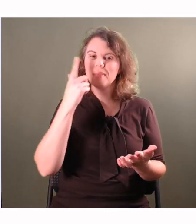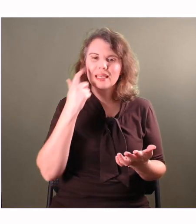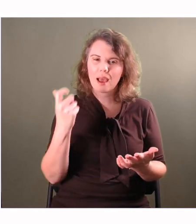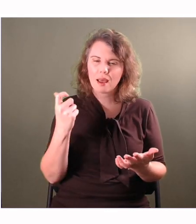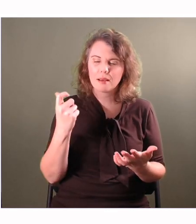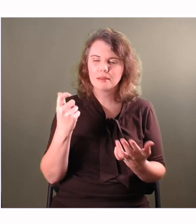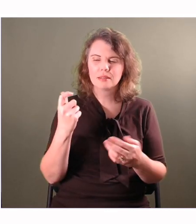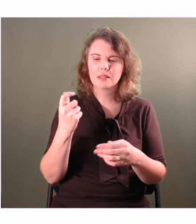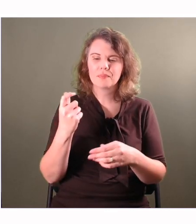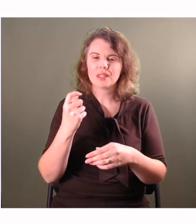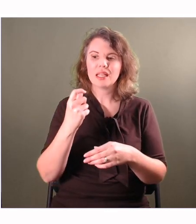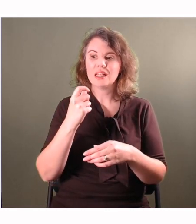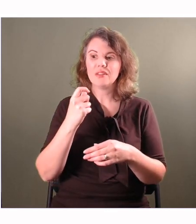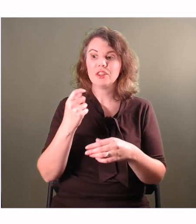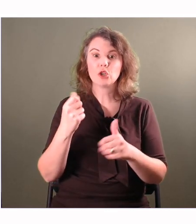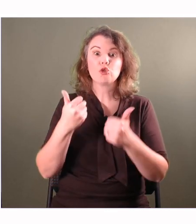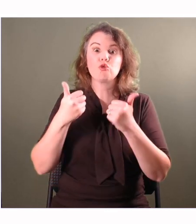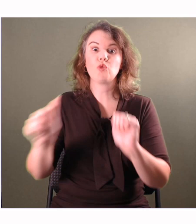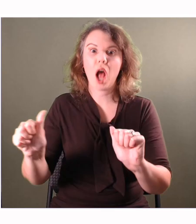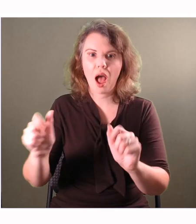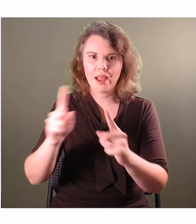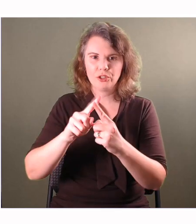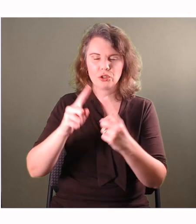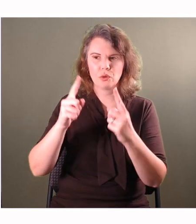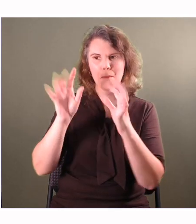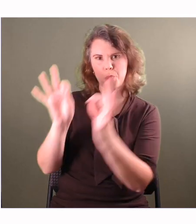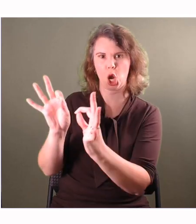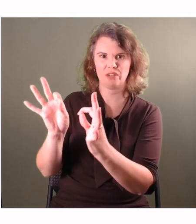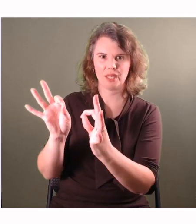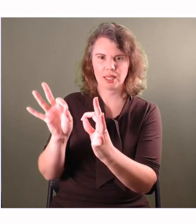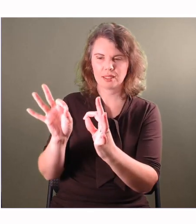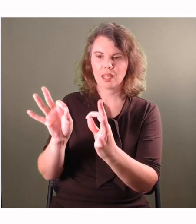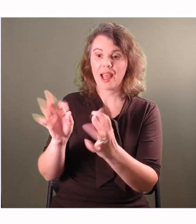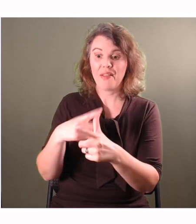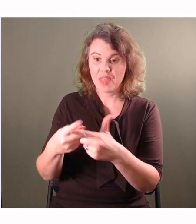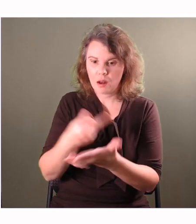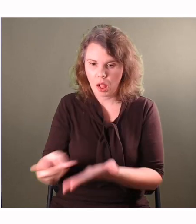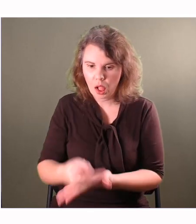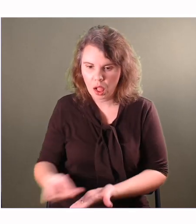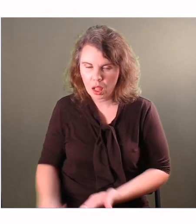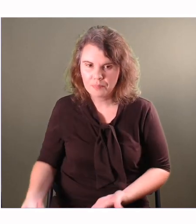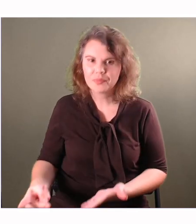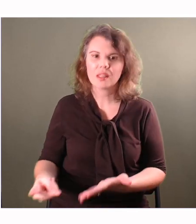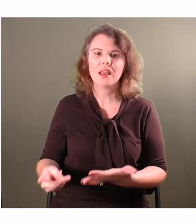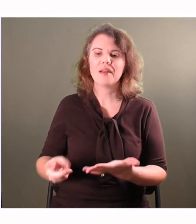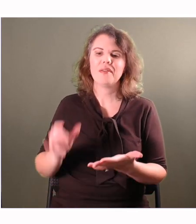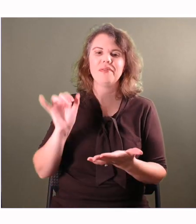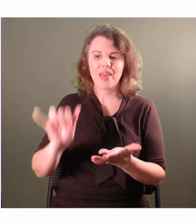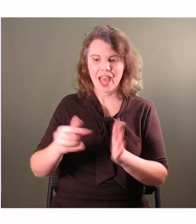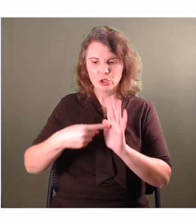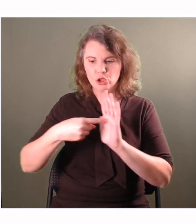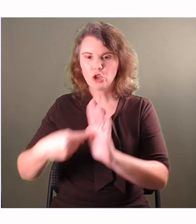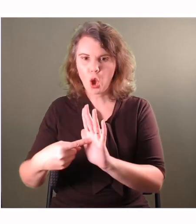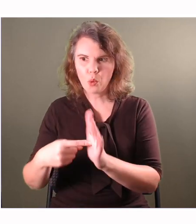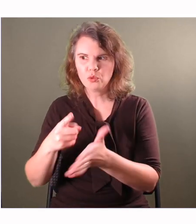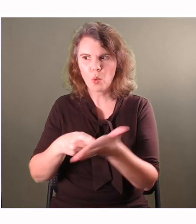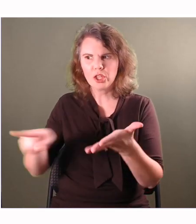So because this is not intended behavior, it sort of naturally reflects what you implicitly